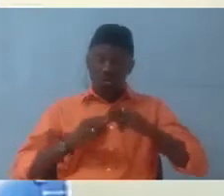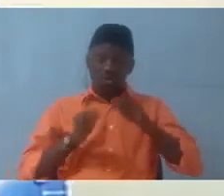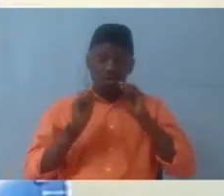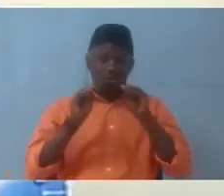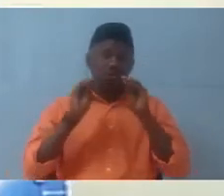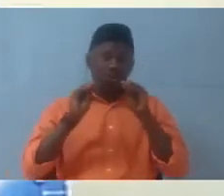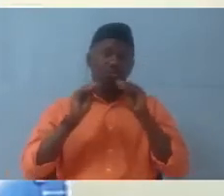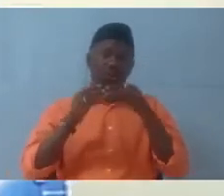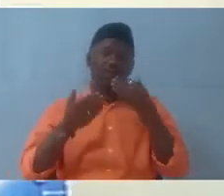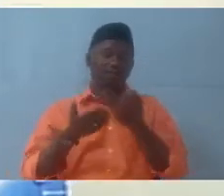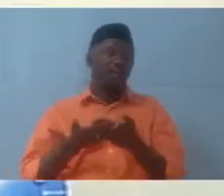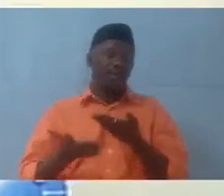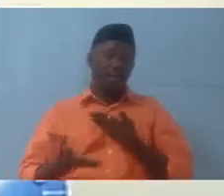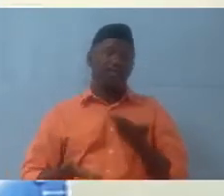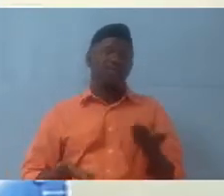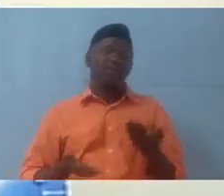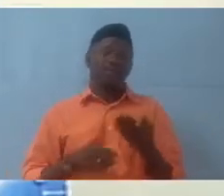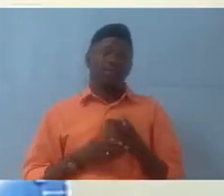And